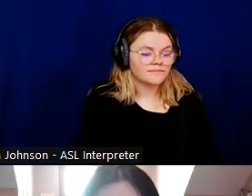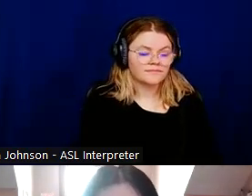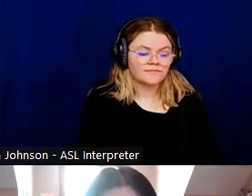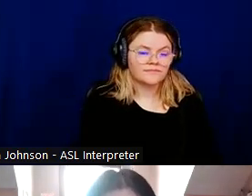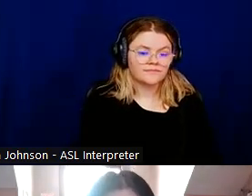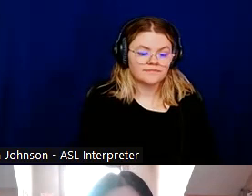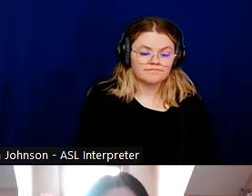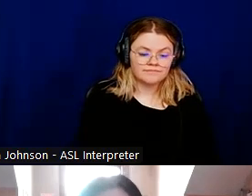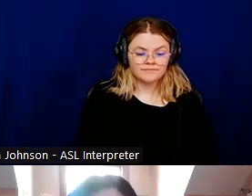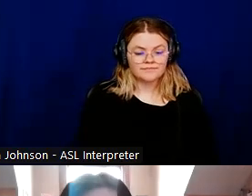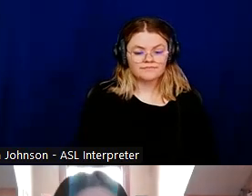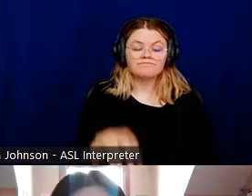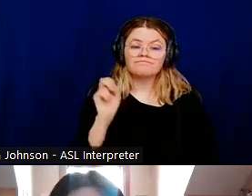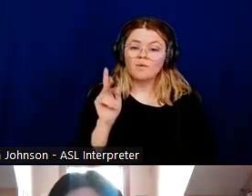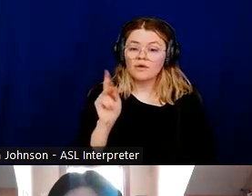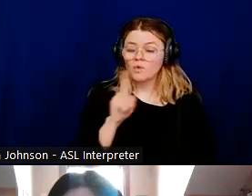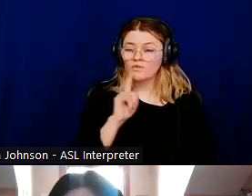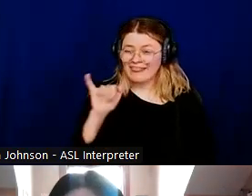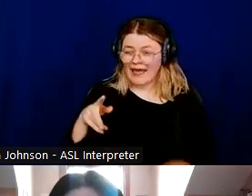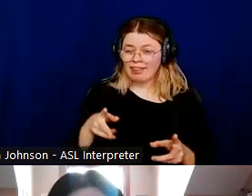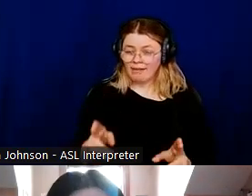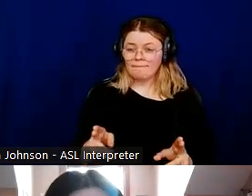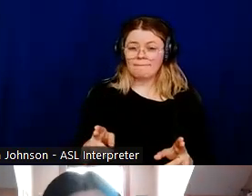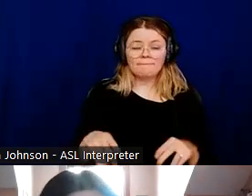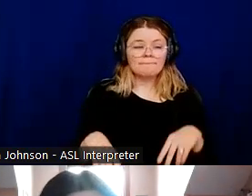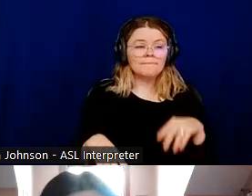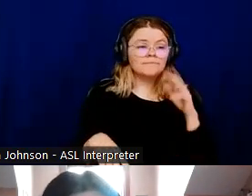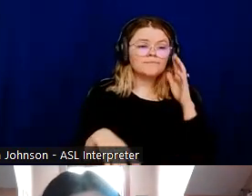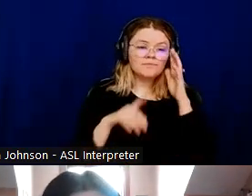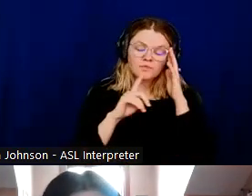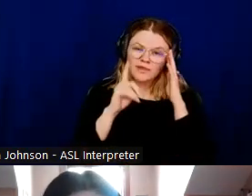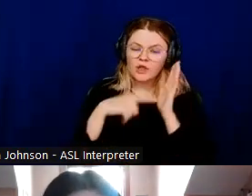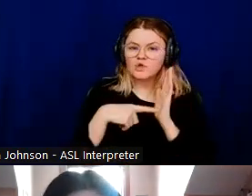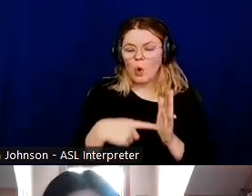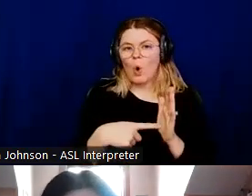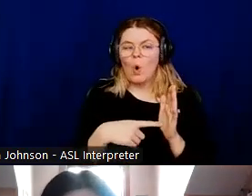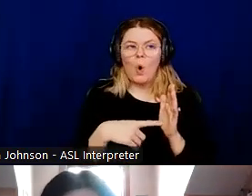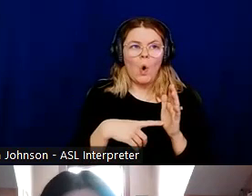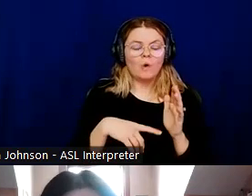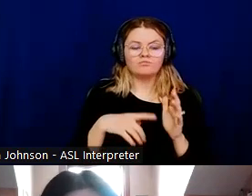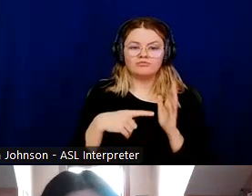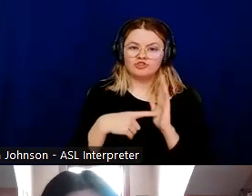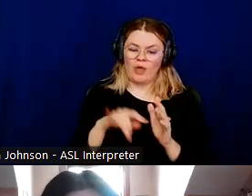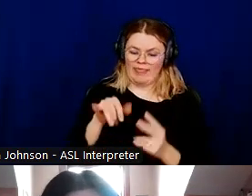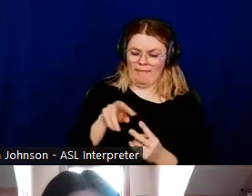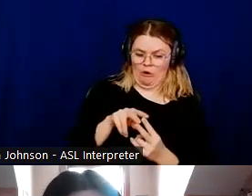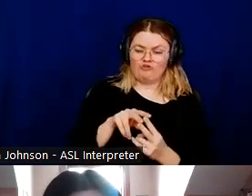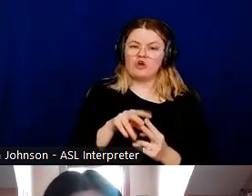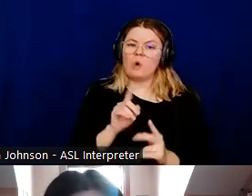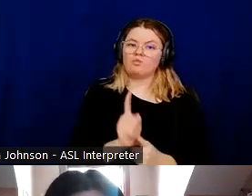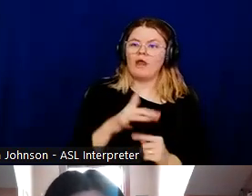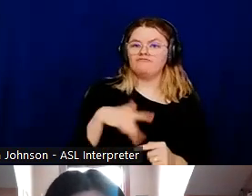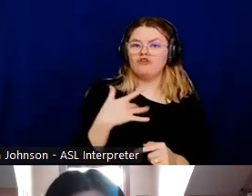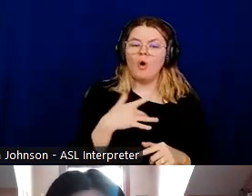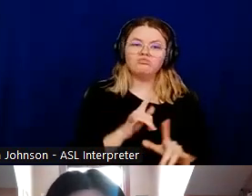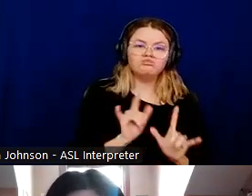yeah, that clip kind of just showcases how a partner can be very loving and accepting and okay 1 minute, and then